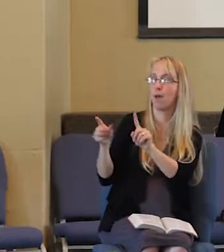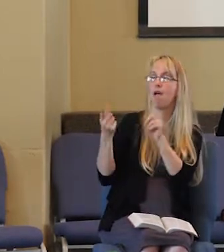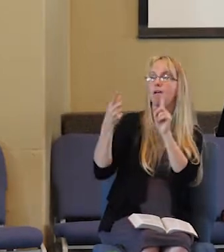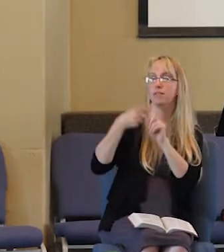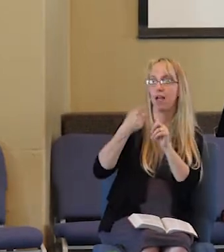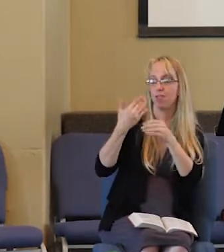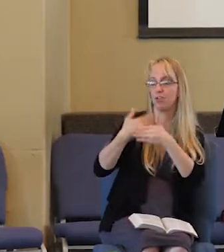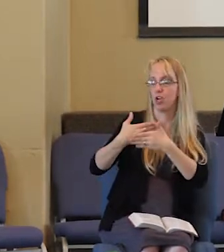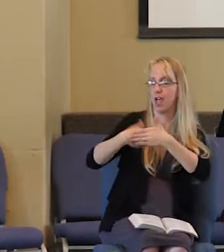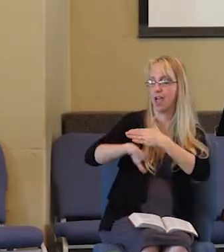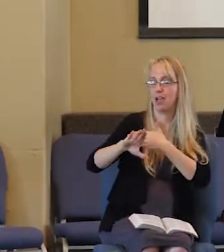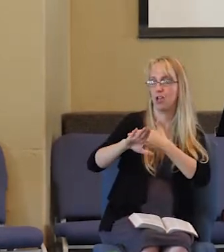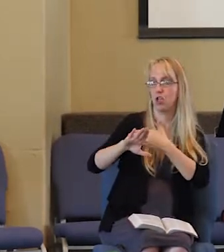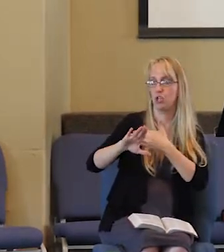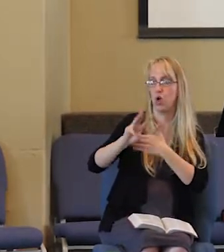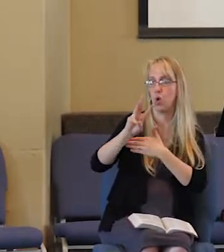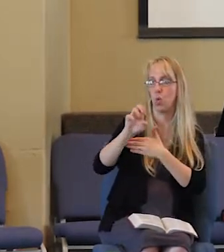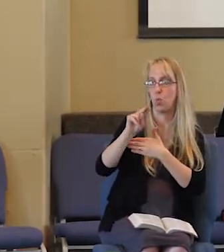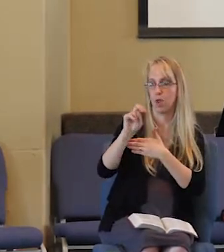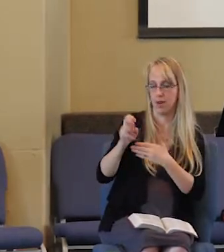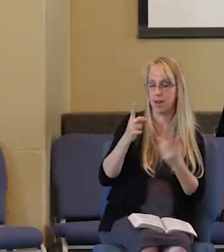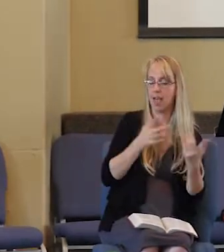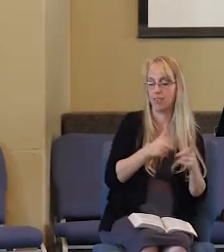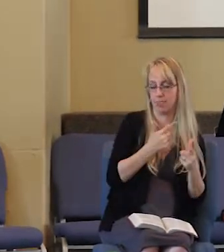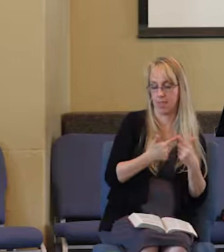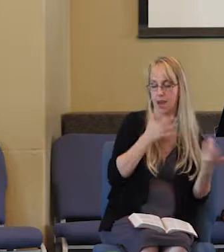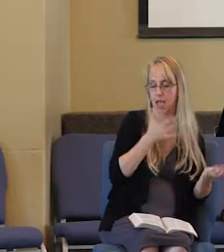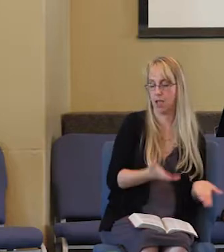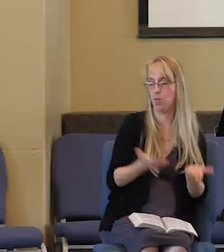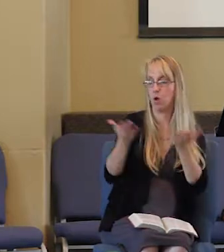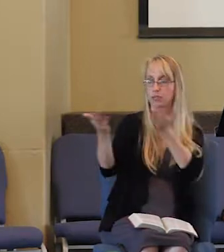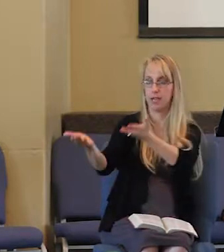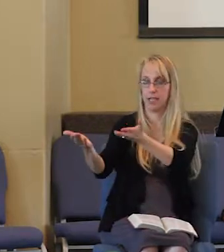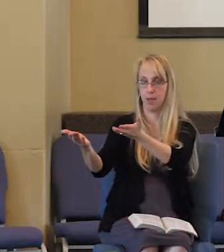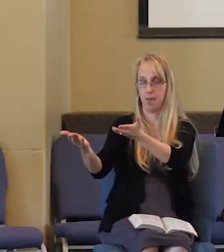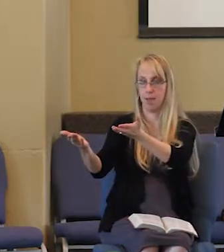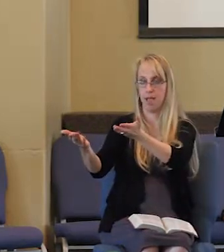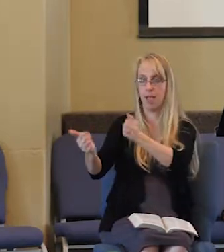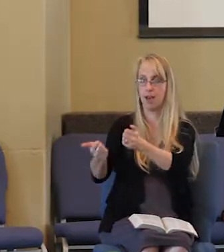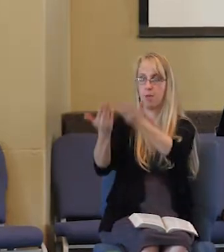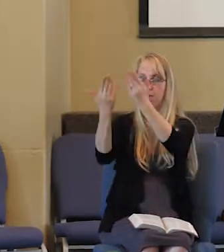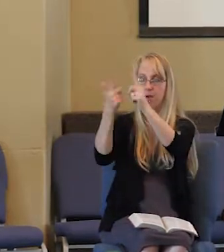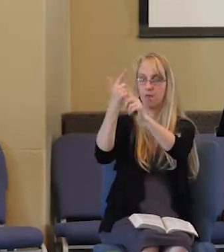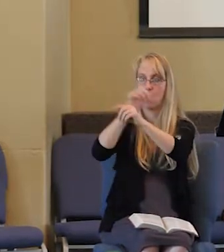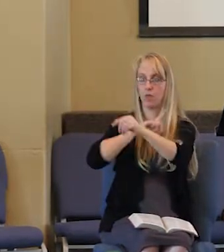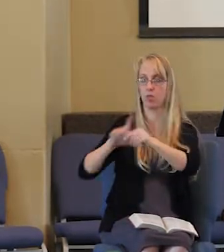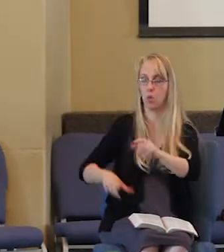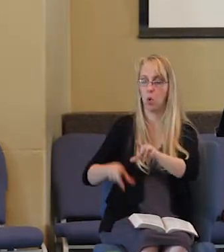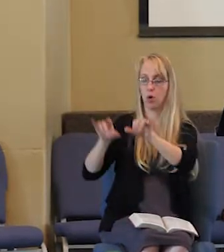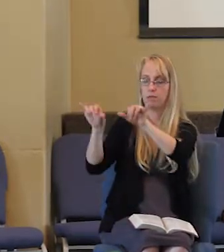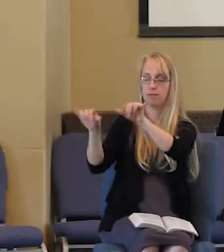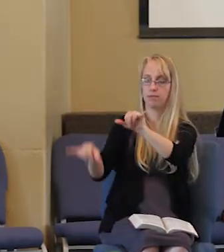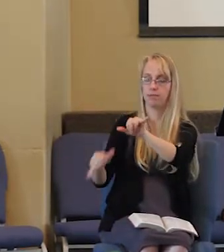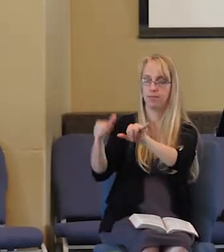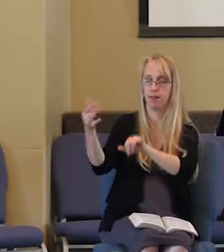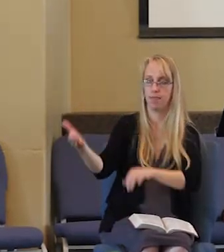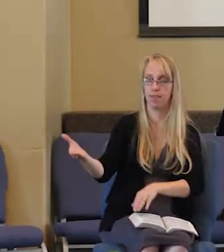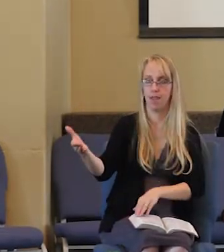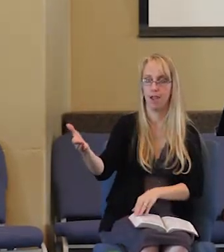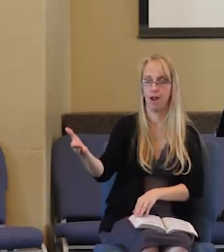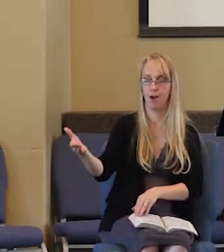up until the child is weaned, and then I will bring him, that he may appear before the Lord and stay